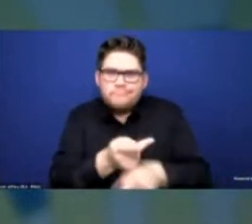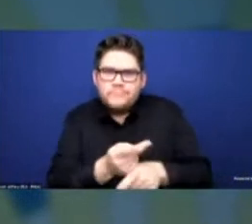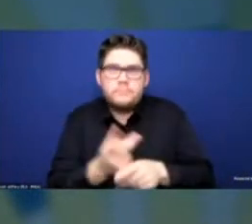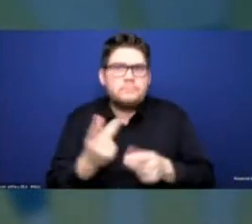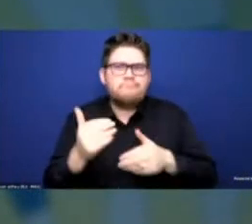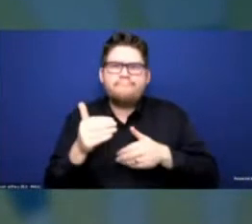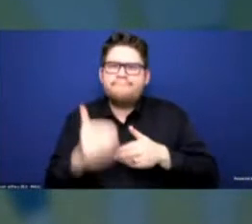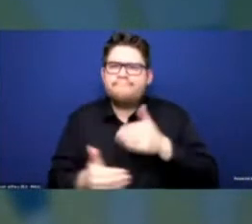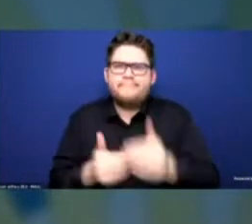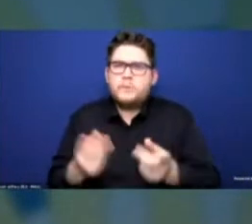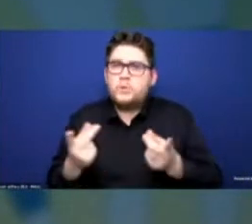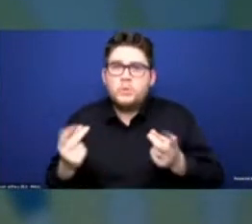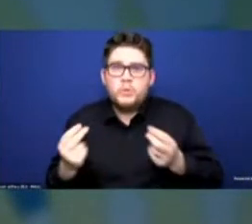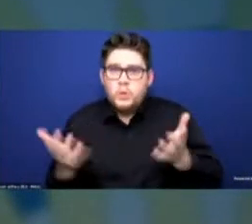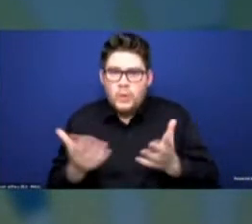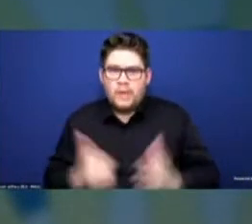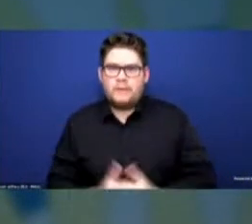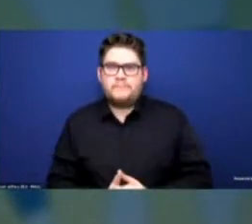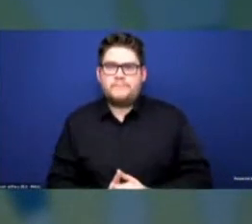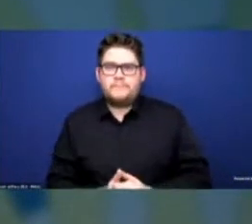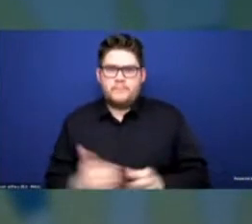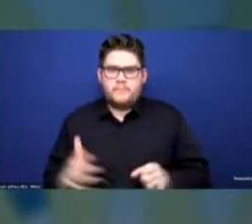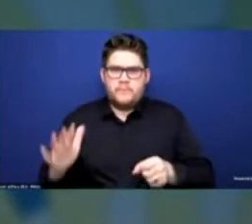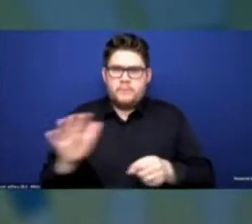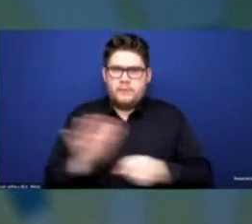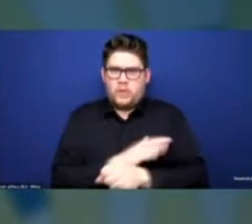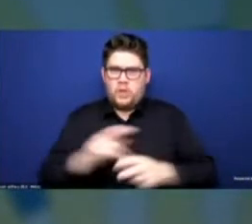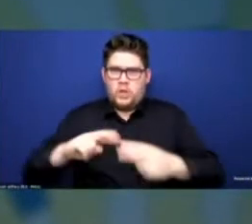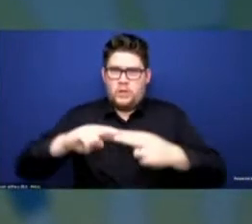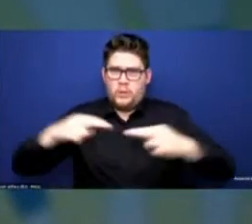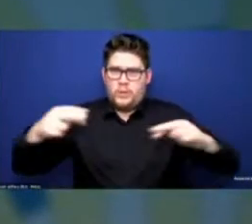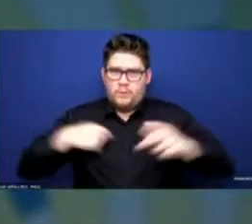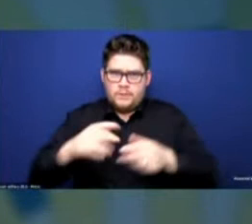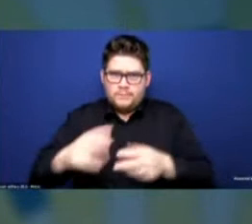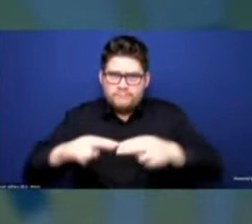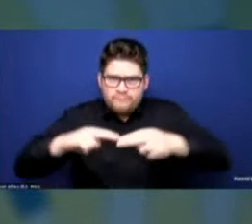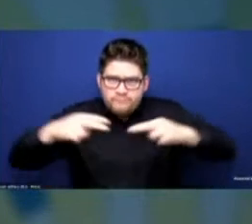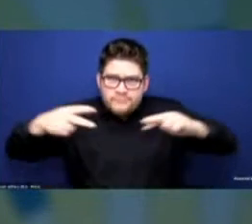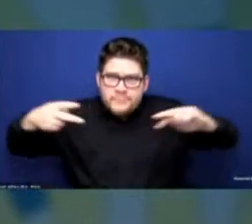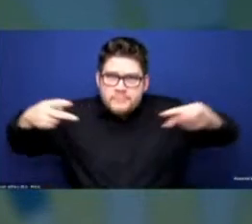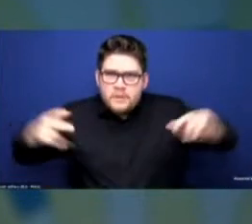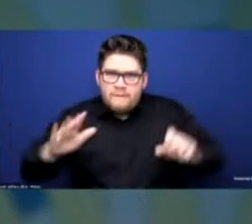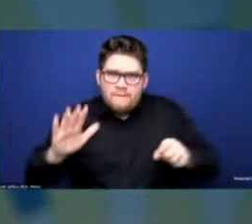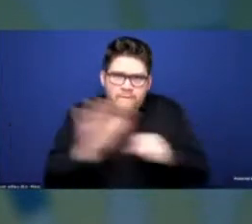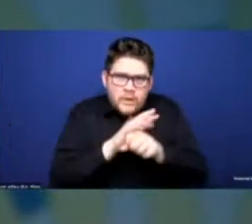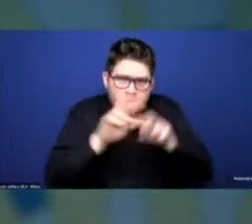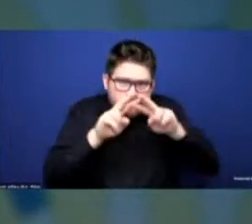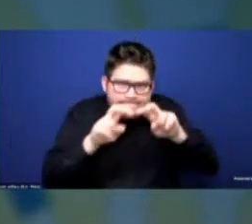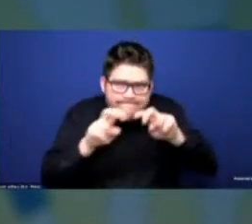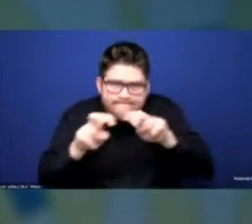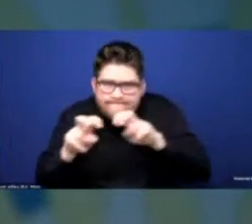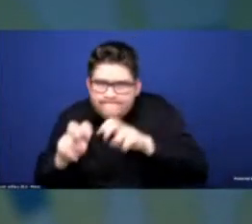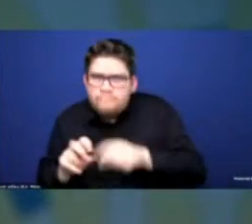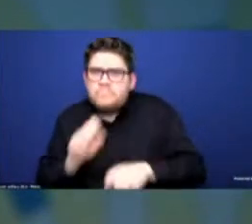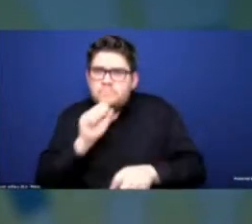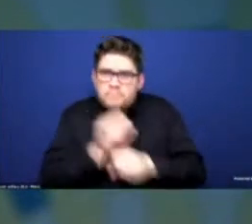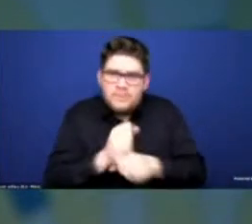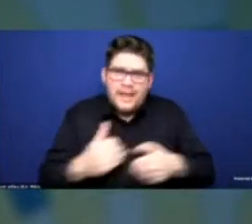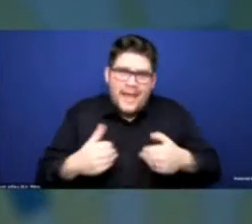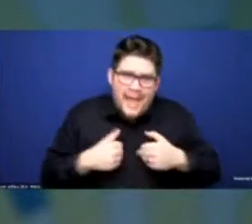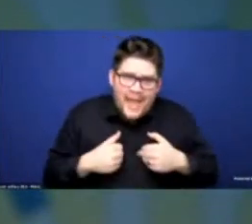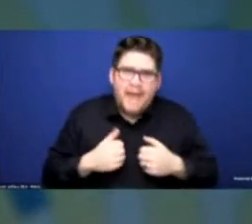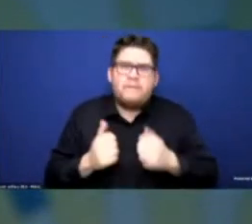to confirm, so that's the only way to know for sure that a variant is one or the other. And we've had a number of tests that have